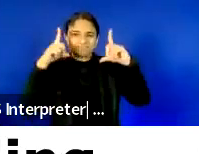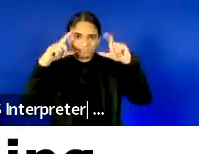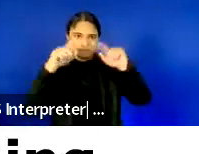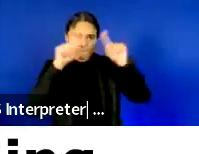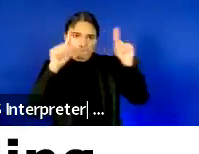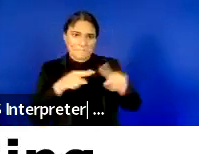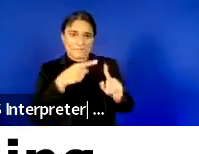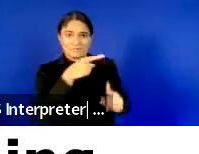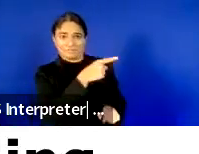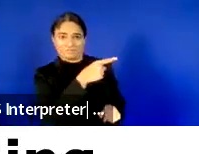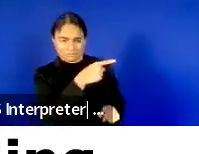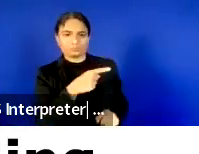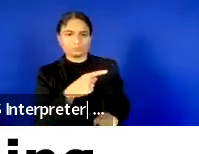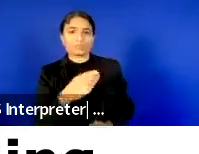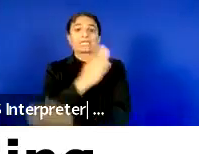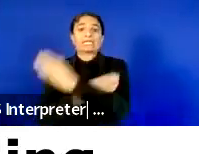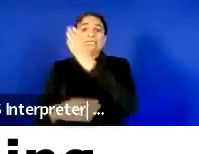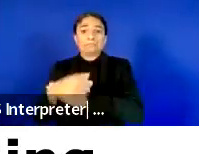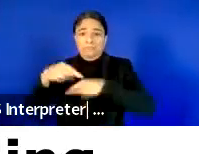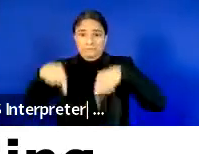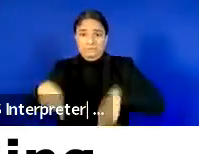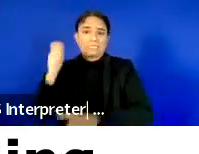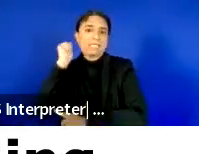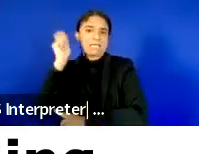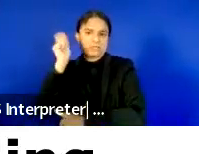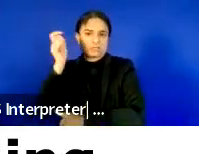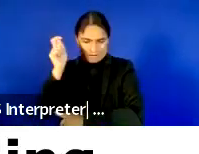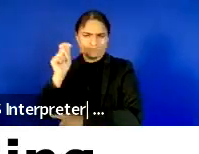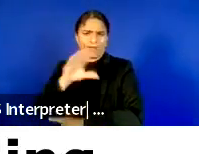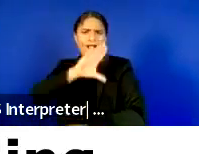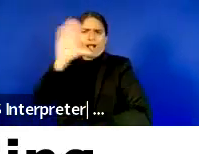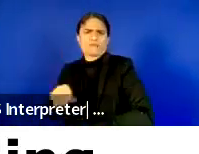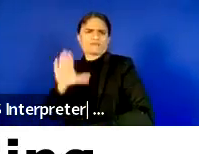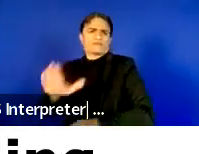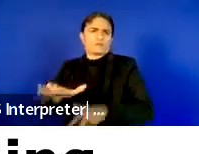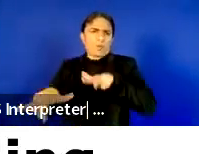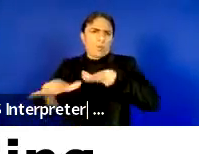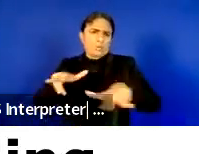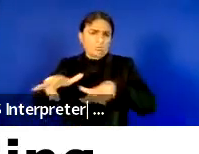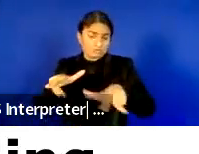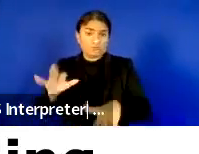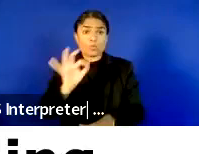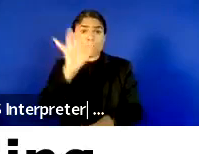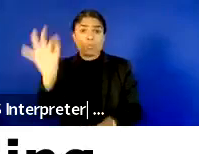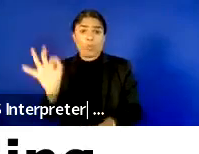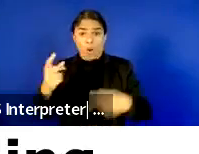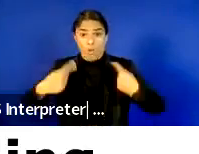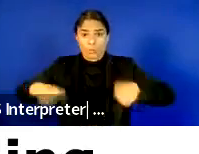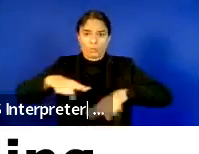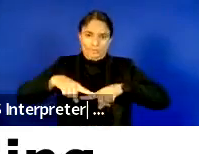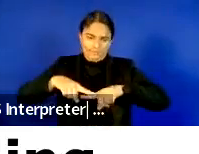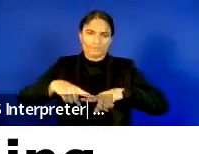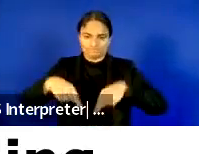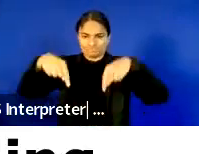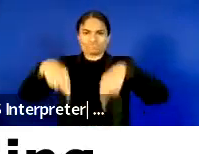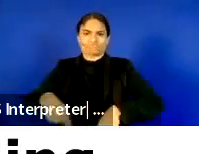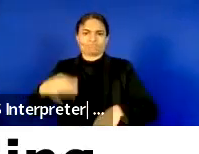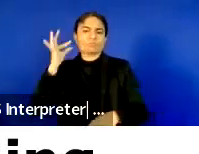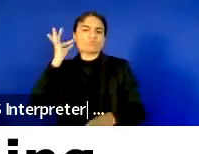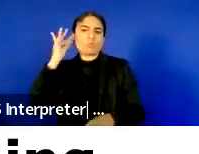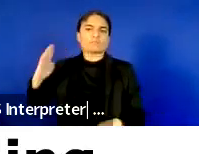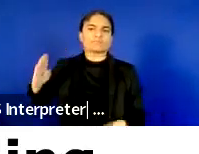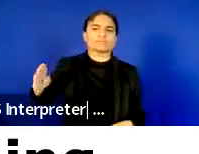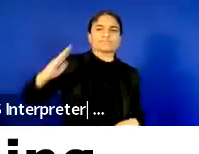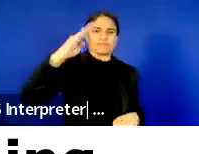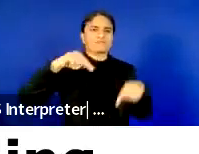course, being Women Deliver happening in Africa is such an important, very